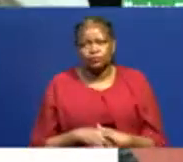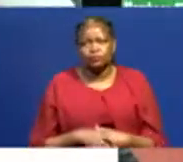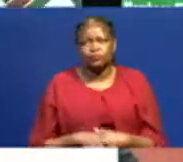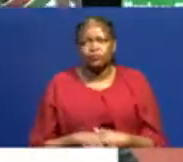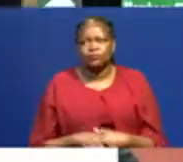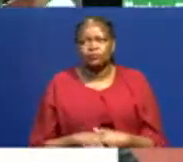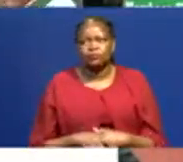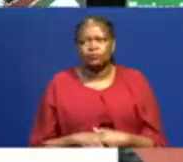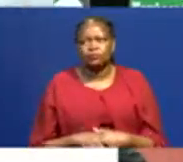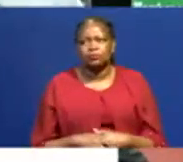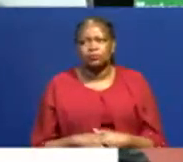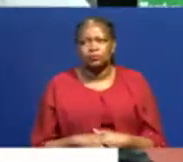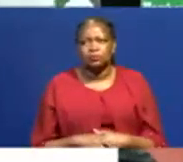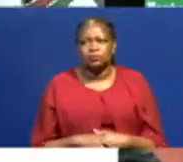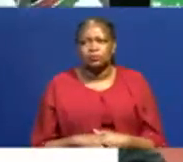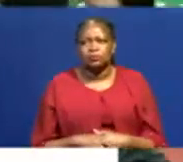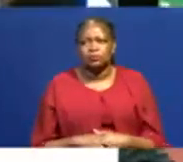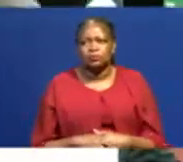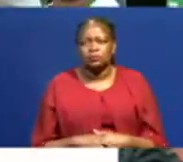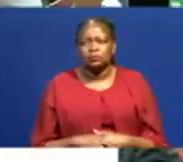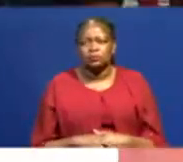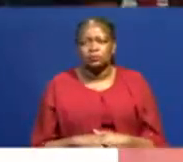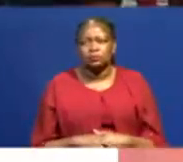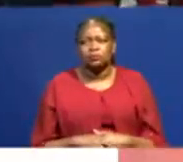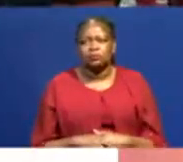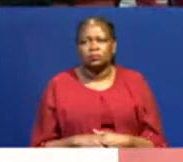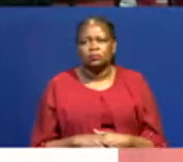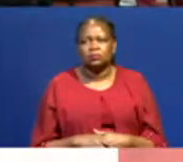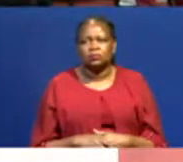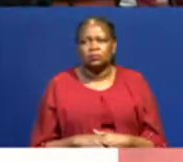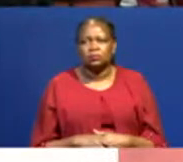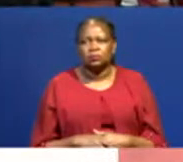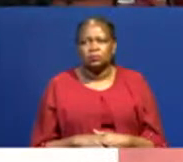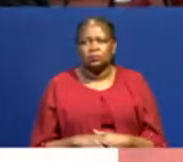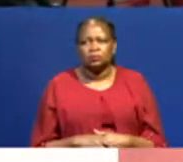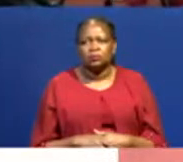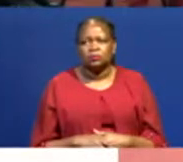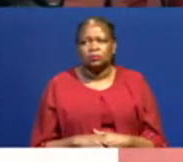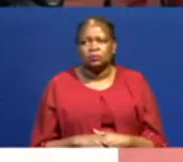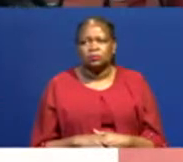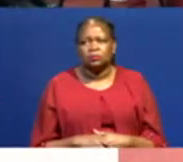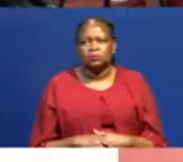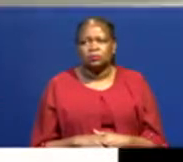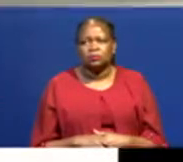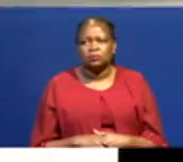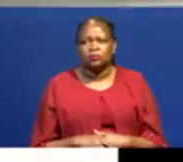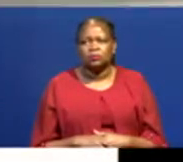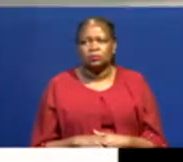Nancy Okware, Prime Edition.